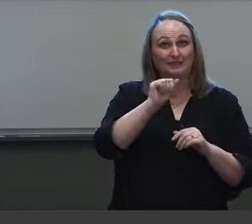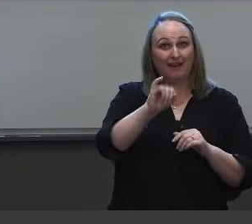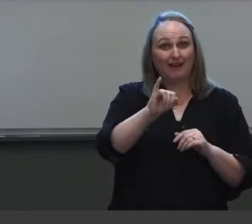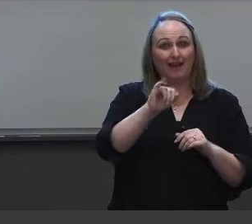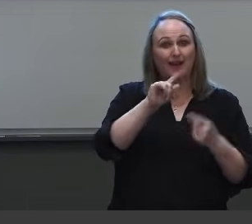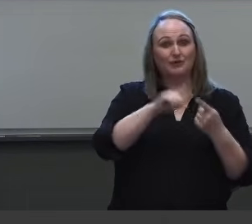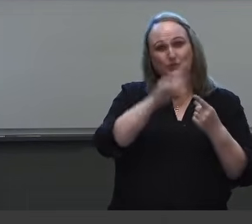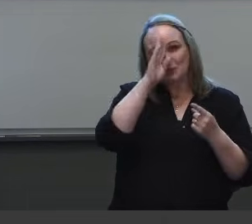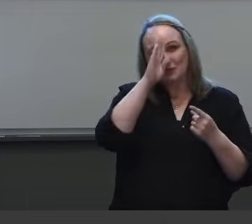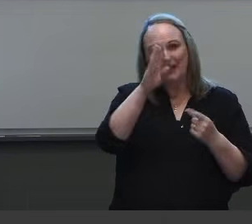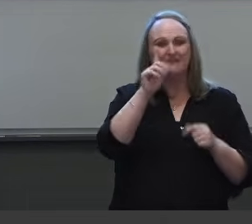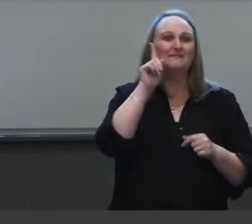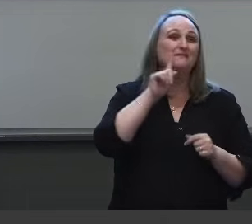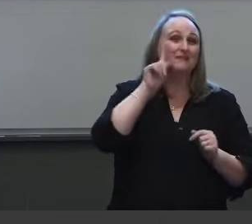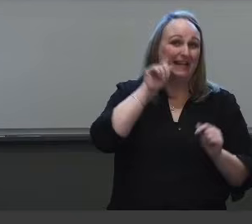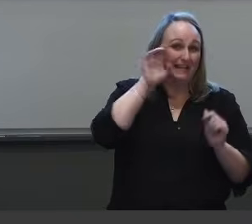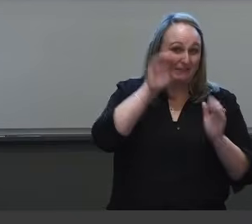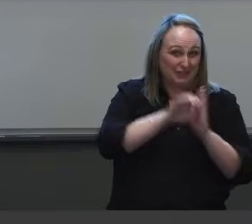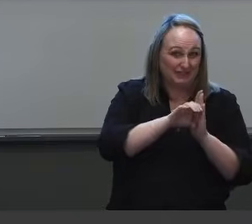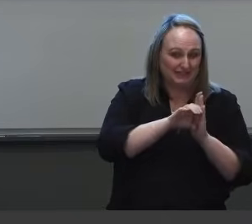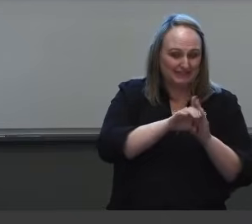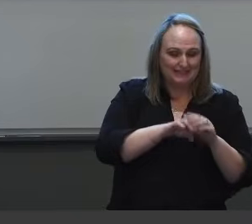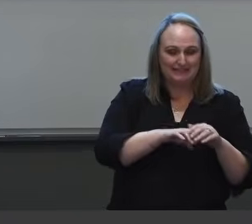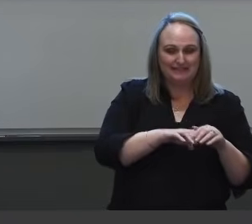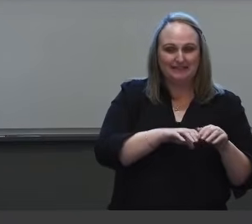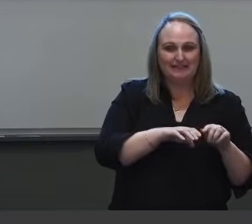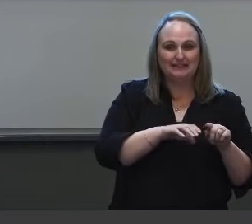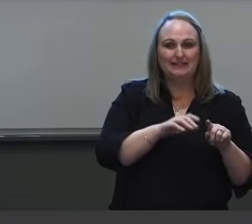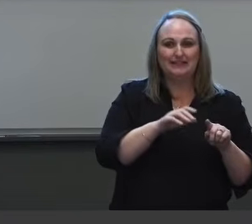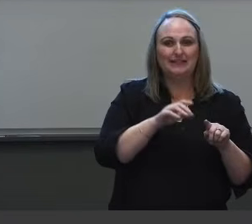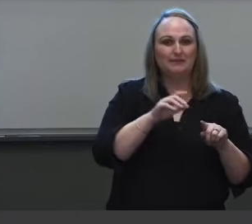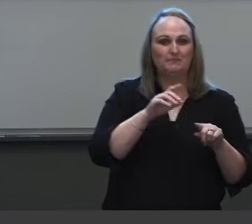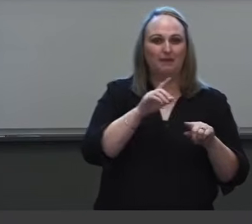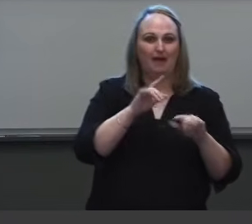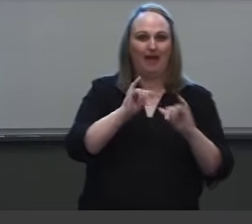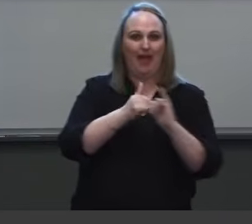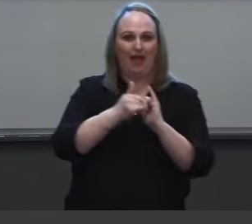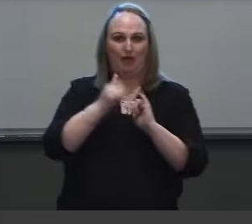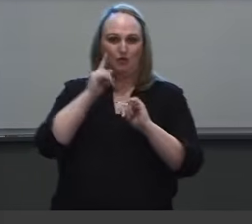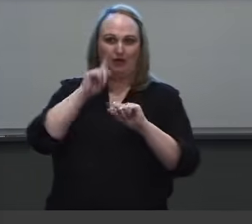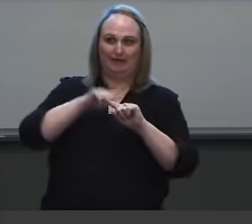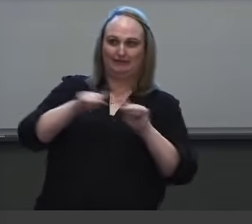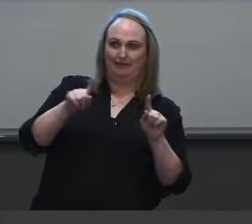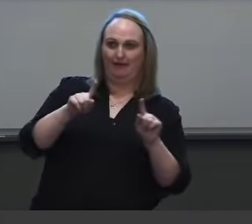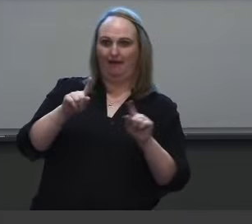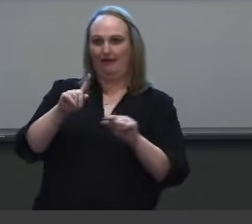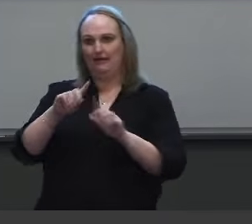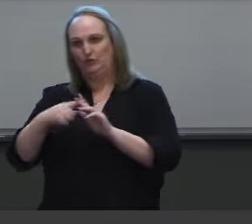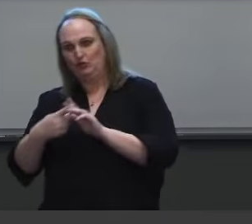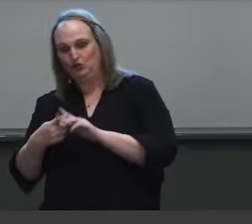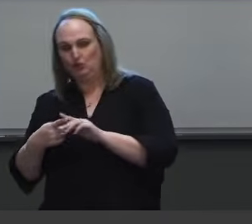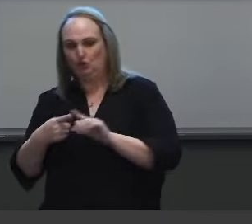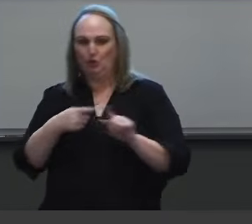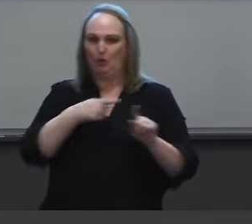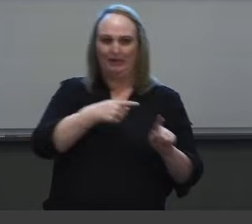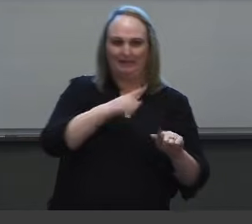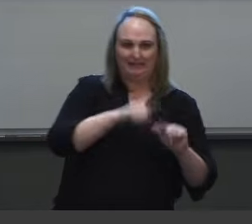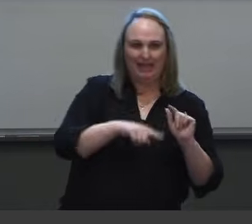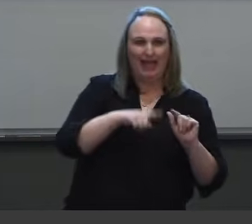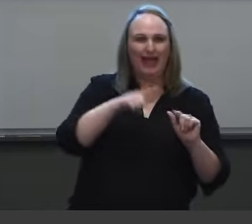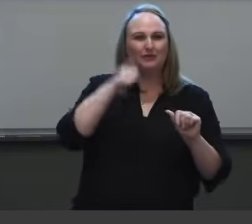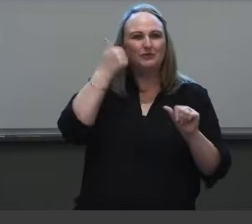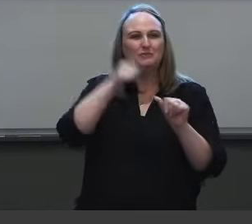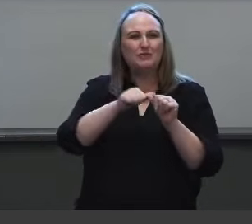fake images that are not distinguishable from the original ones. Probably you remember the Obama